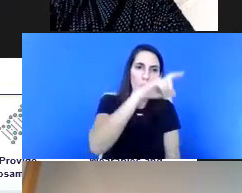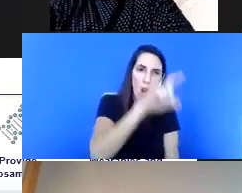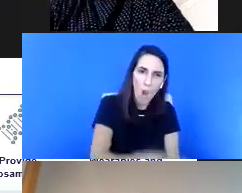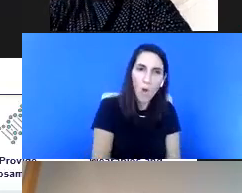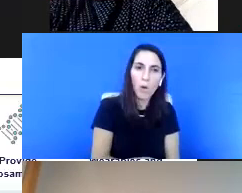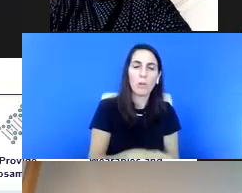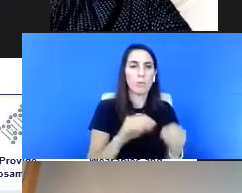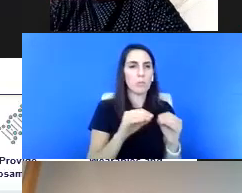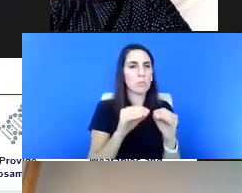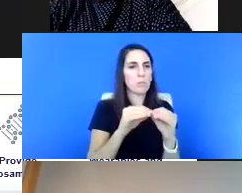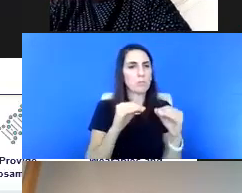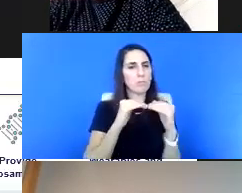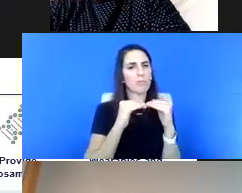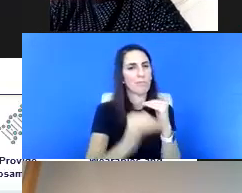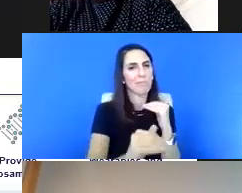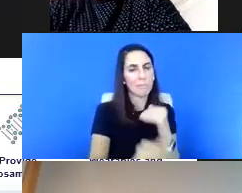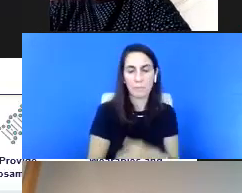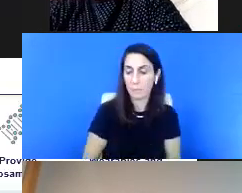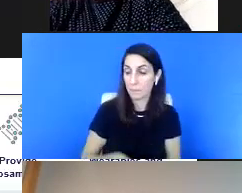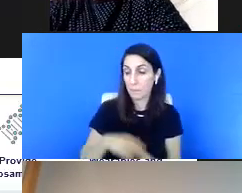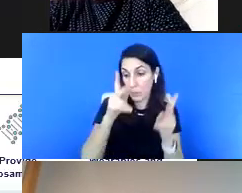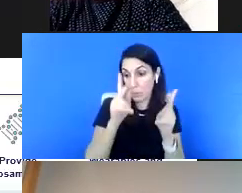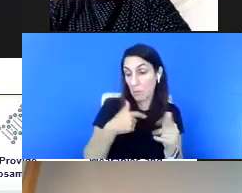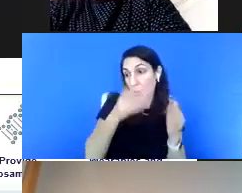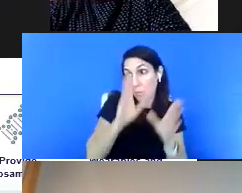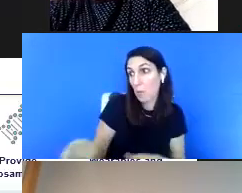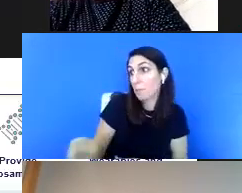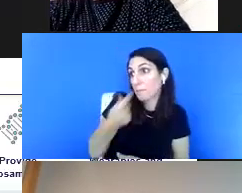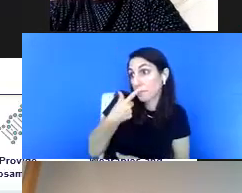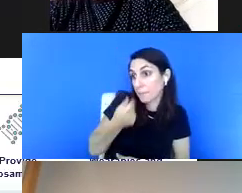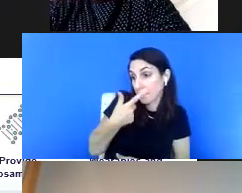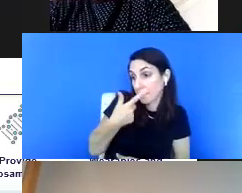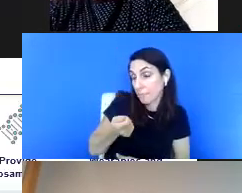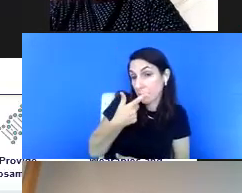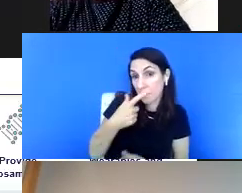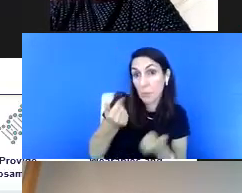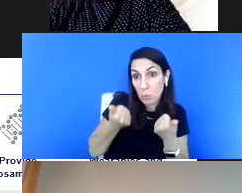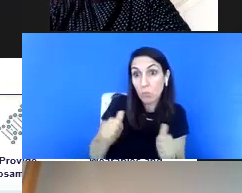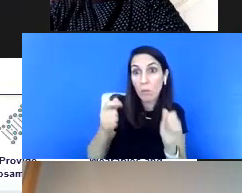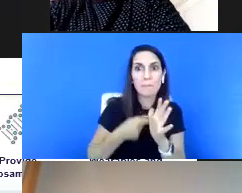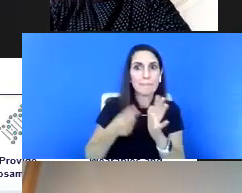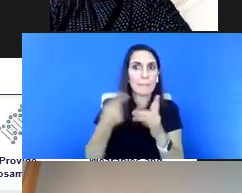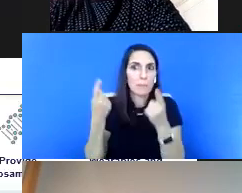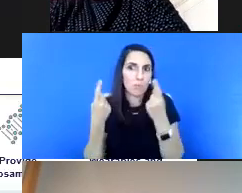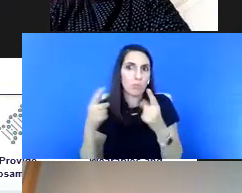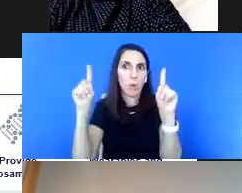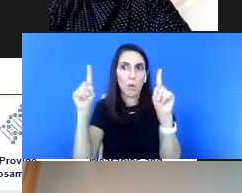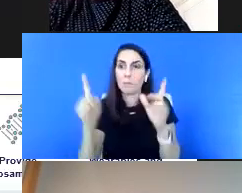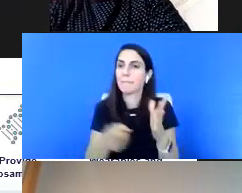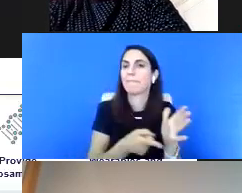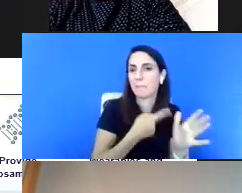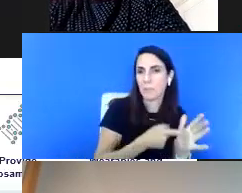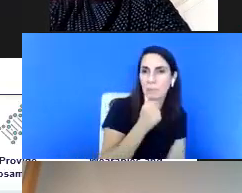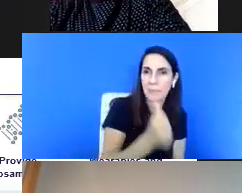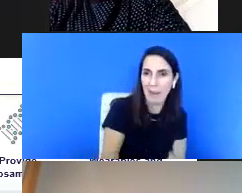control. Well, the person starts taking the medication and they try it out. Sometimes it works for the individual, but sometimes it